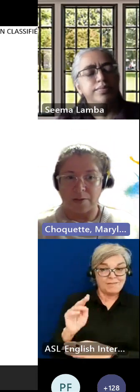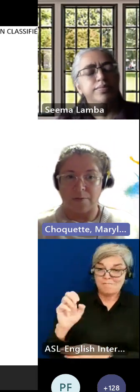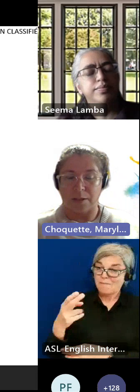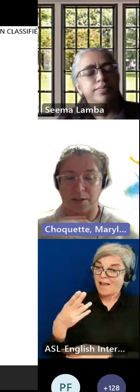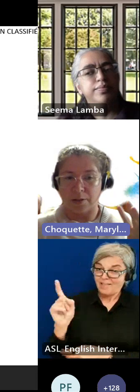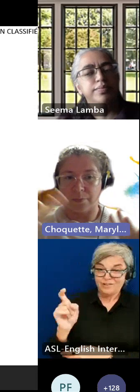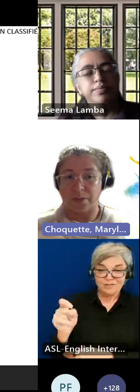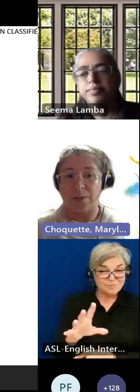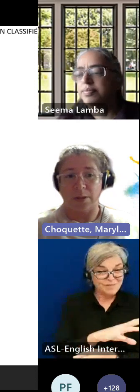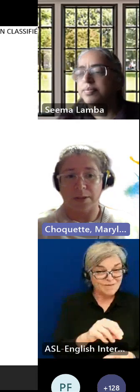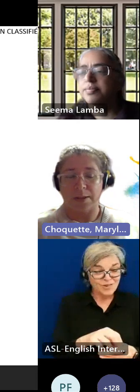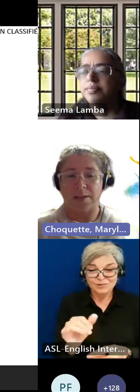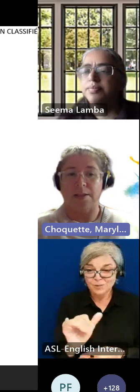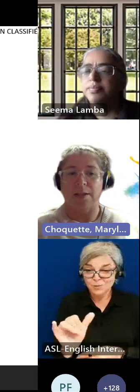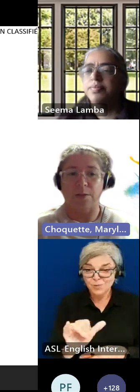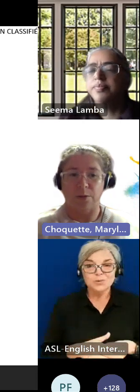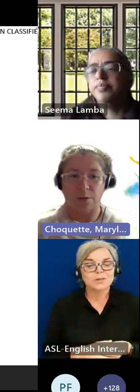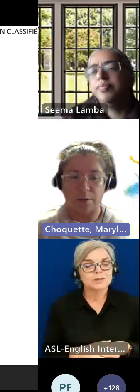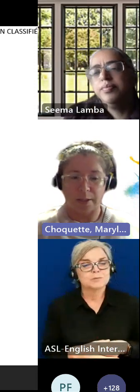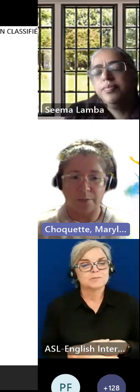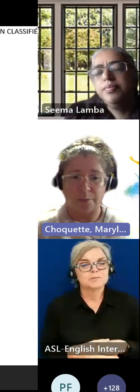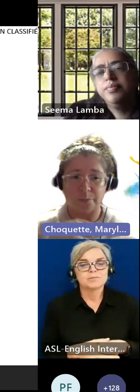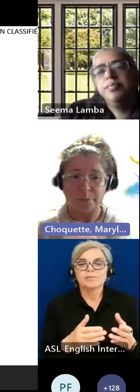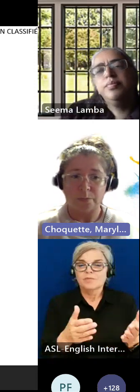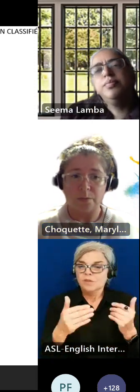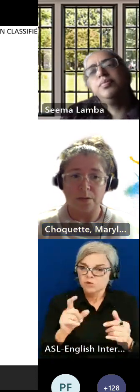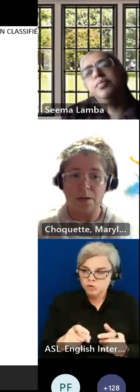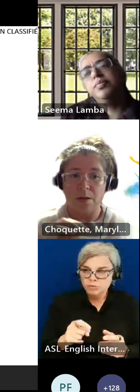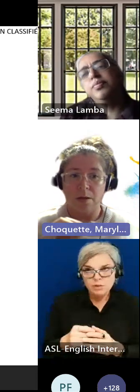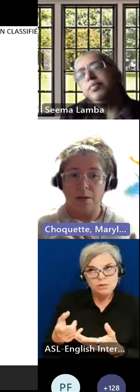various initiatives and key policies that you should look at.